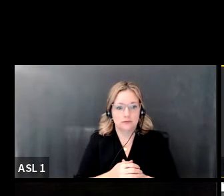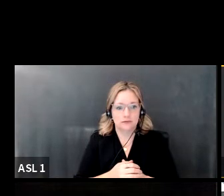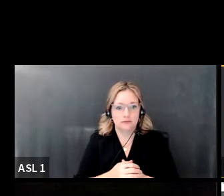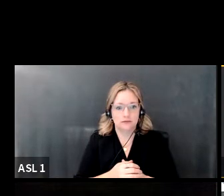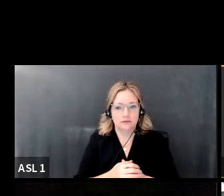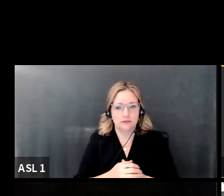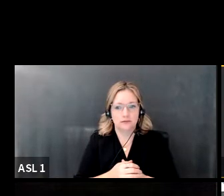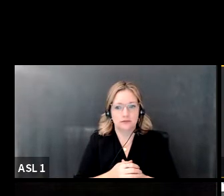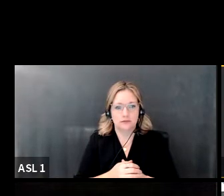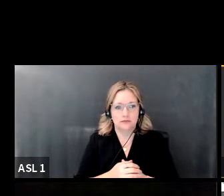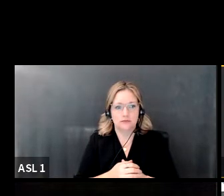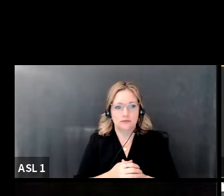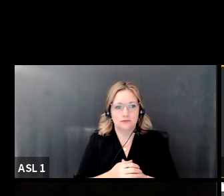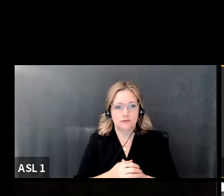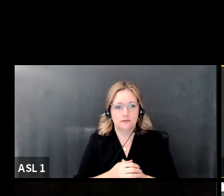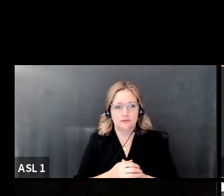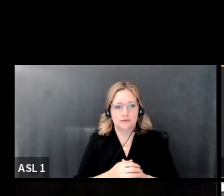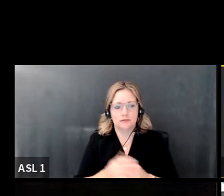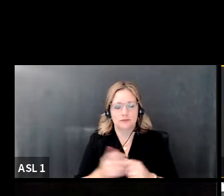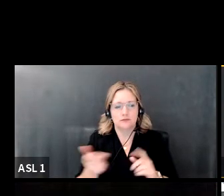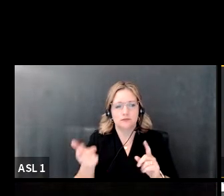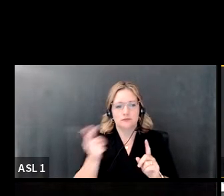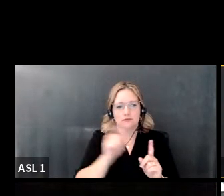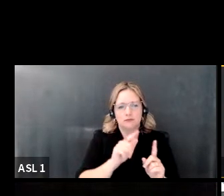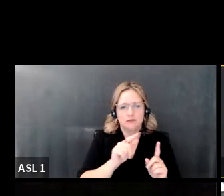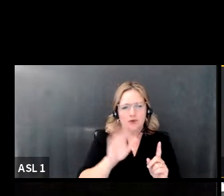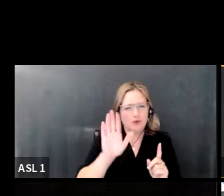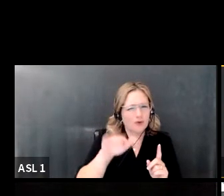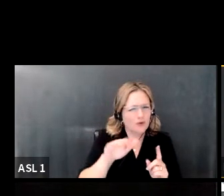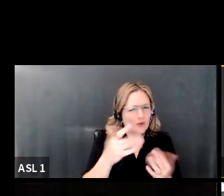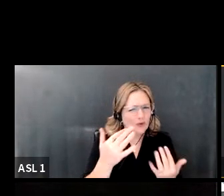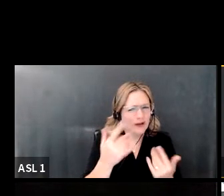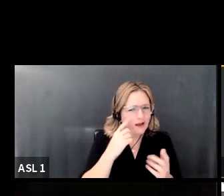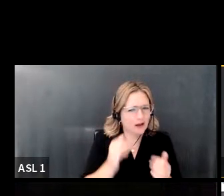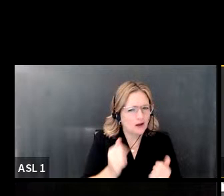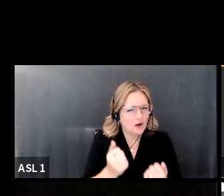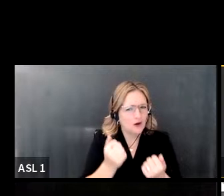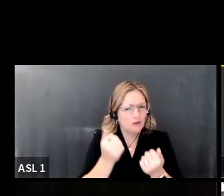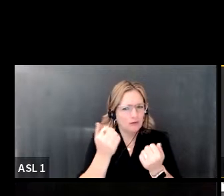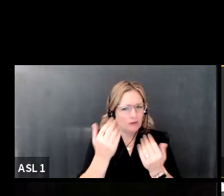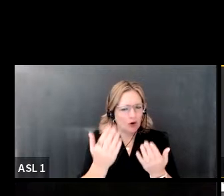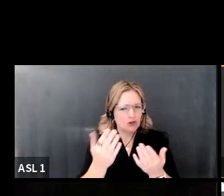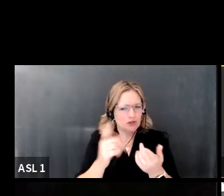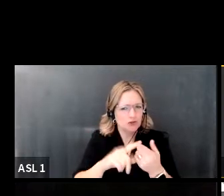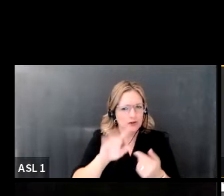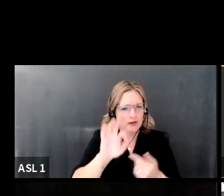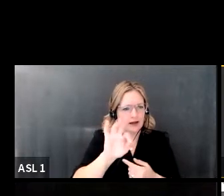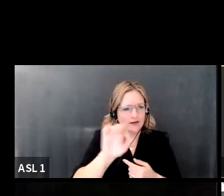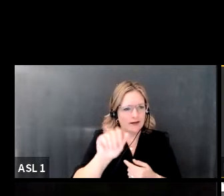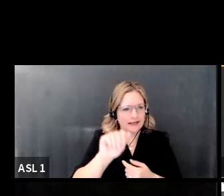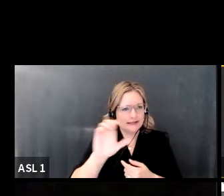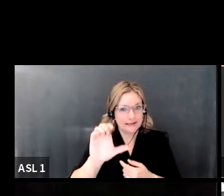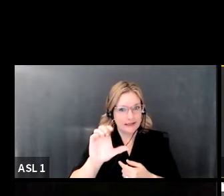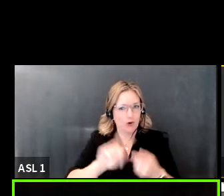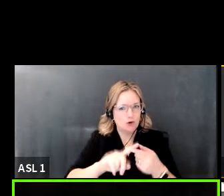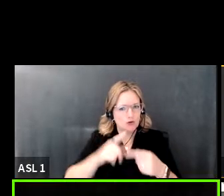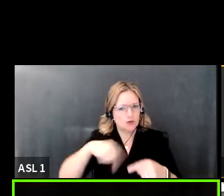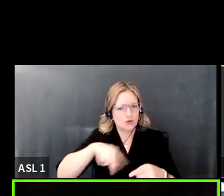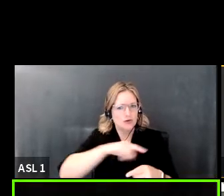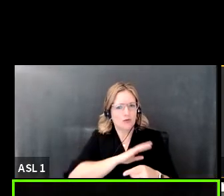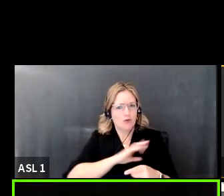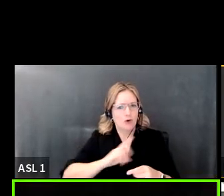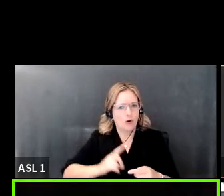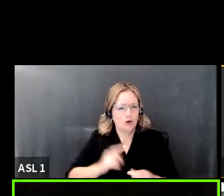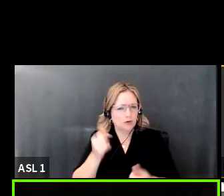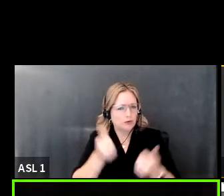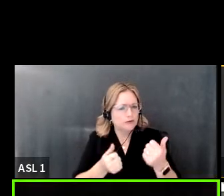sandy yes is this a motion being proposed to the fac or is it to the entire board this is